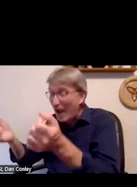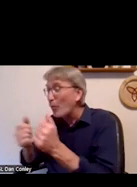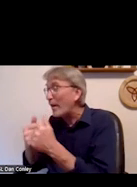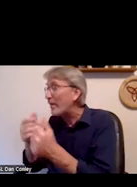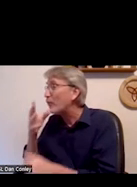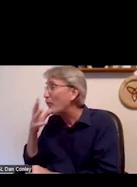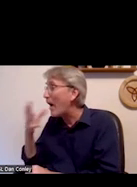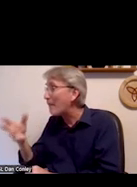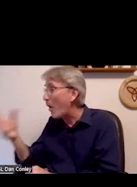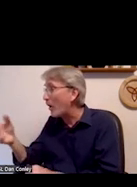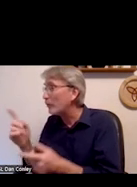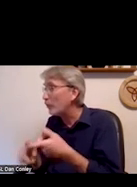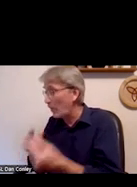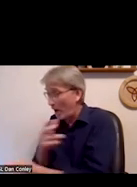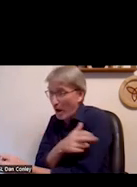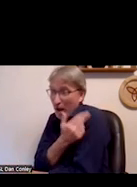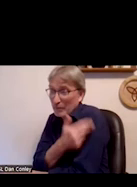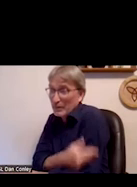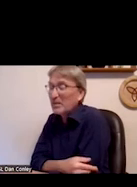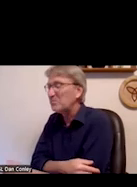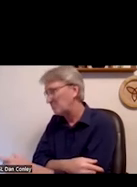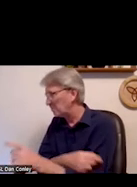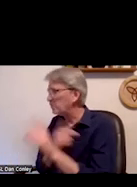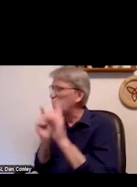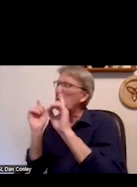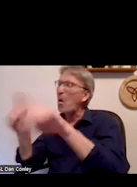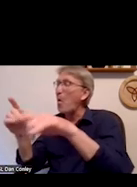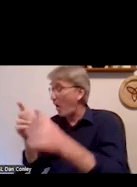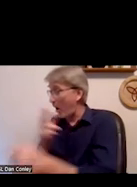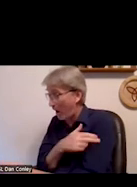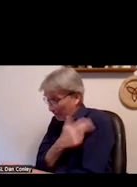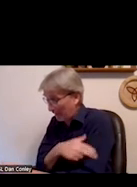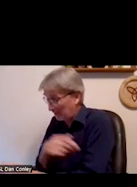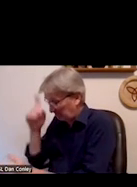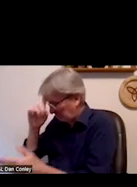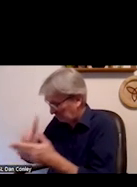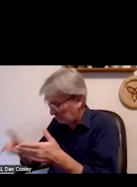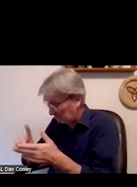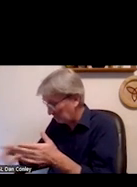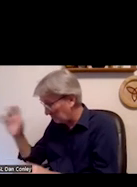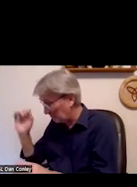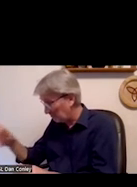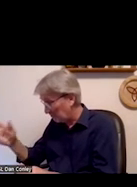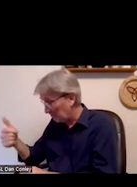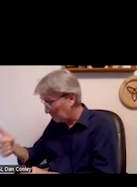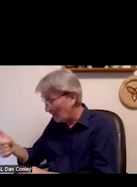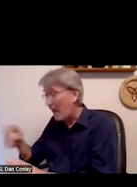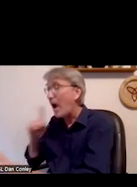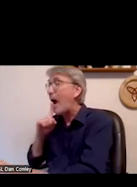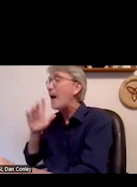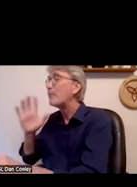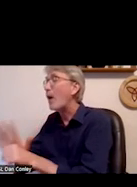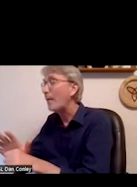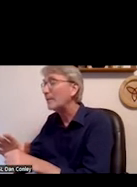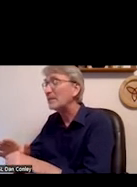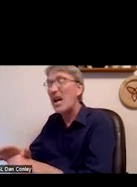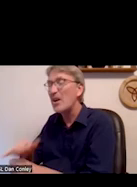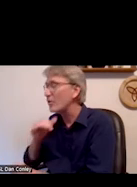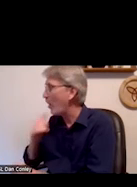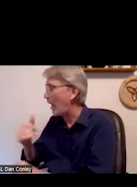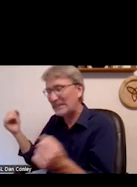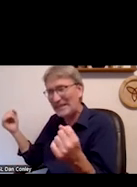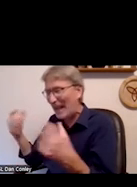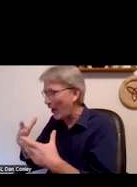down to the hospital. That we're going to go down and get you checked out. Does that sound like a good plan, buddy? I promise we're not going to do anything mean or